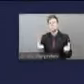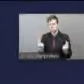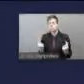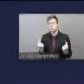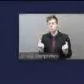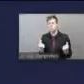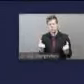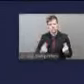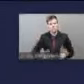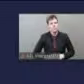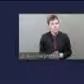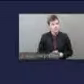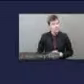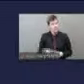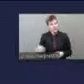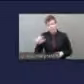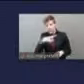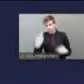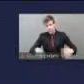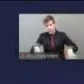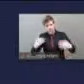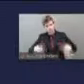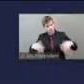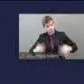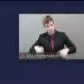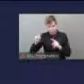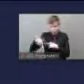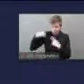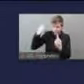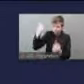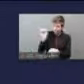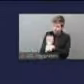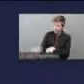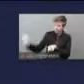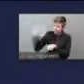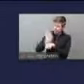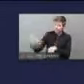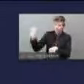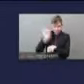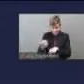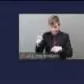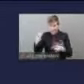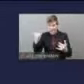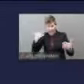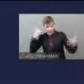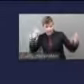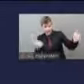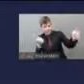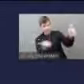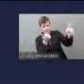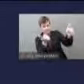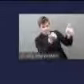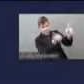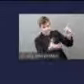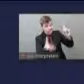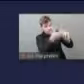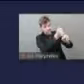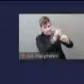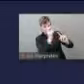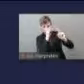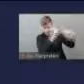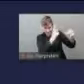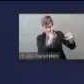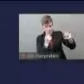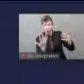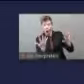frankly, could take us into green and turquoise levels. But we haven't as